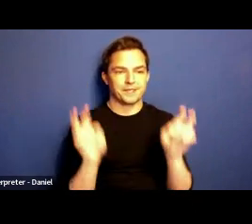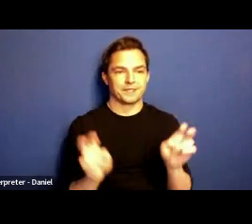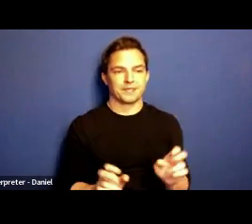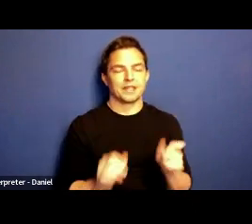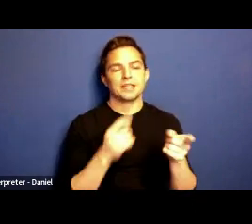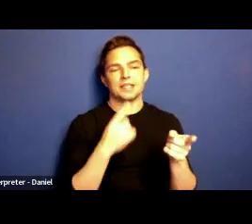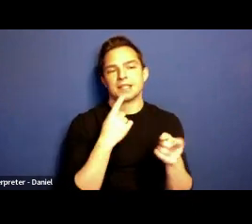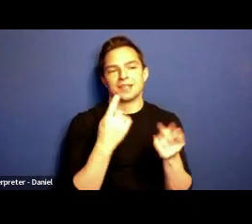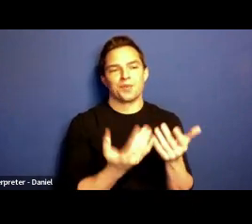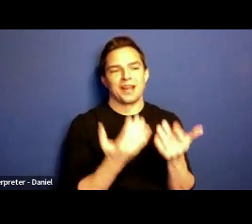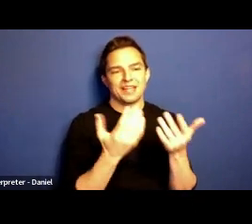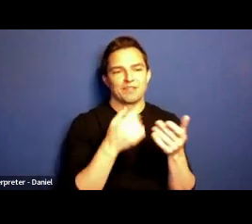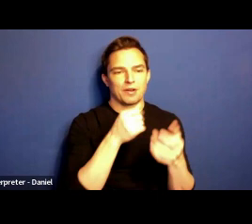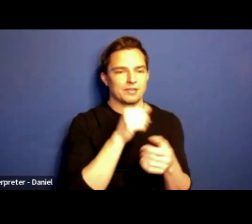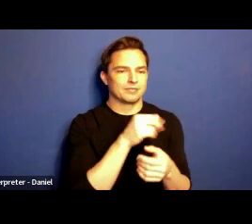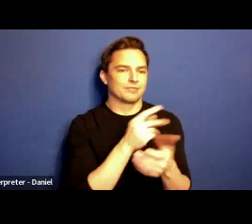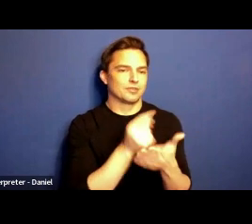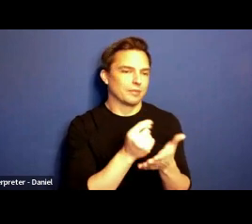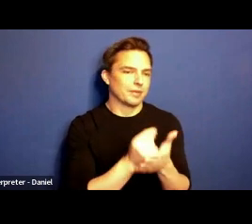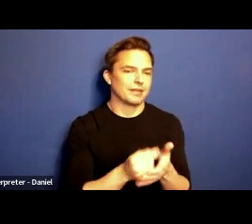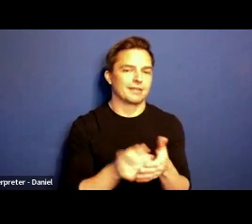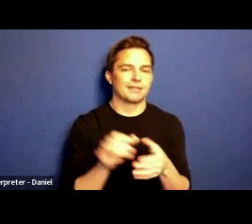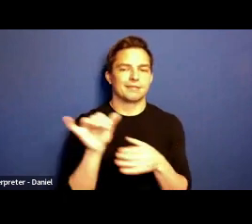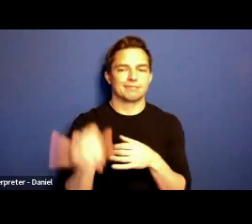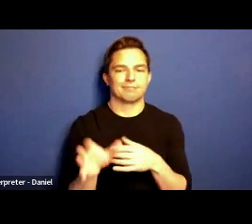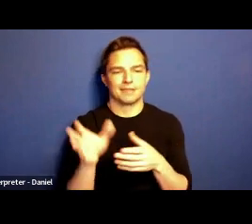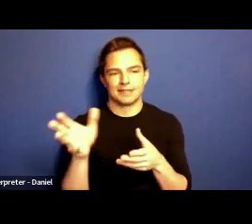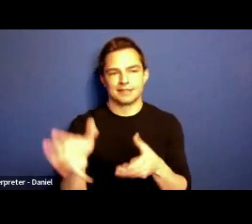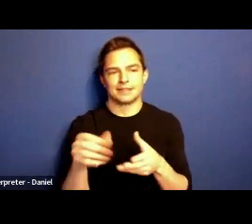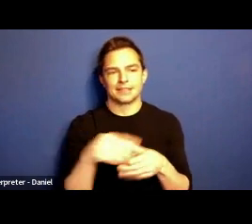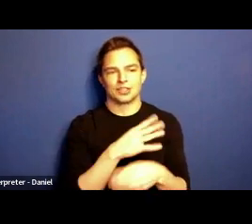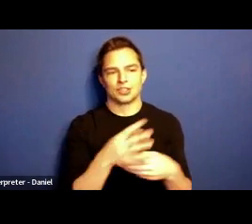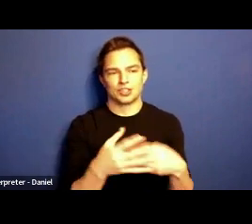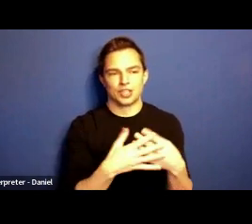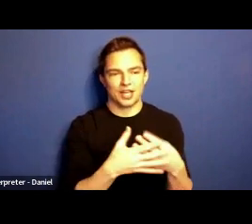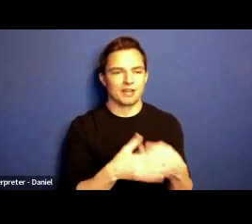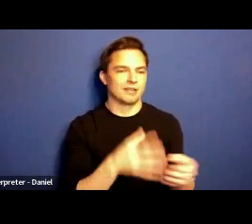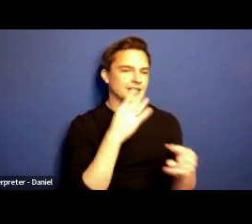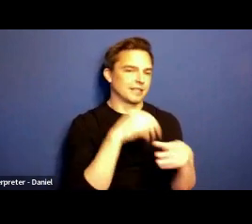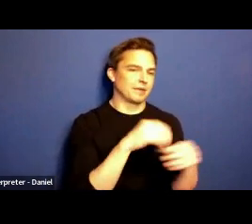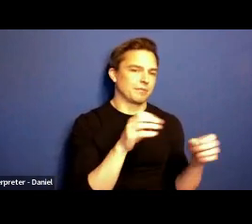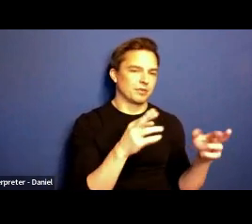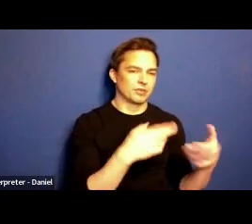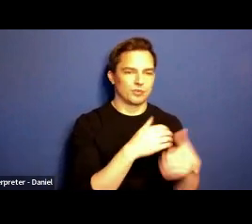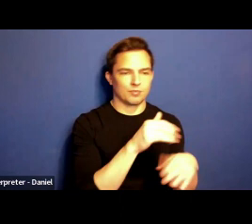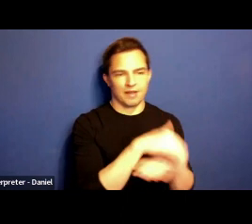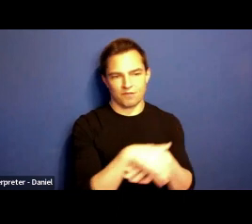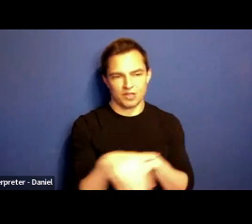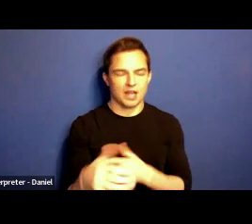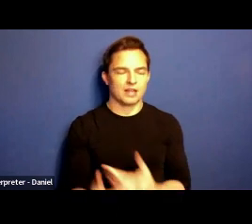waiting for treatment, shortage of beds, leave people in jails, teens sleep in emergency rooms every night. I'm